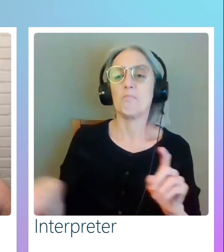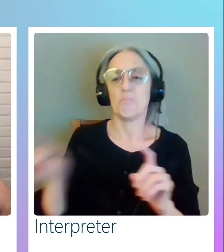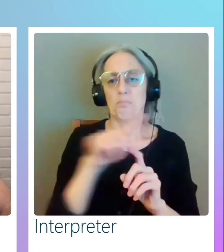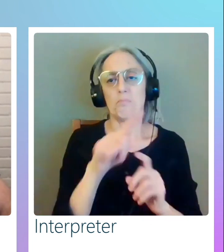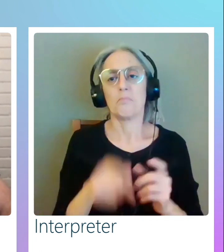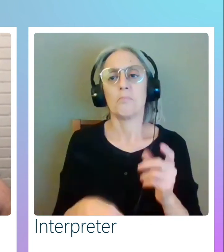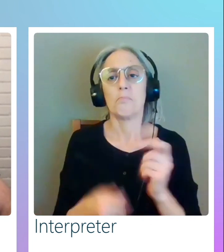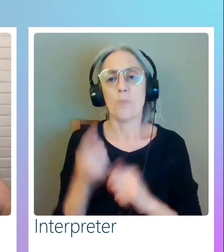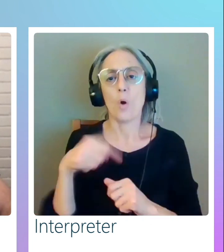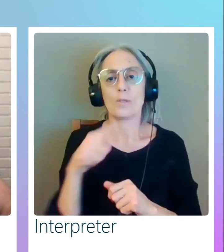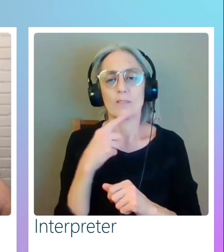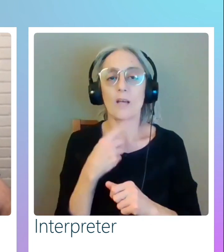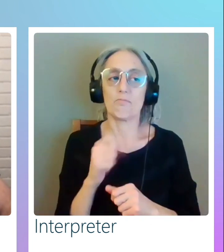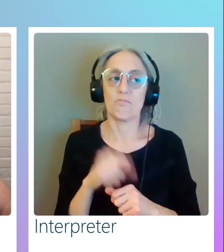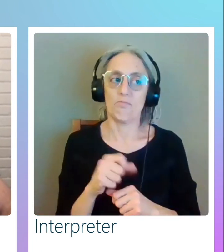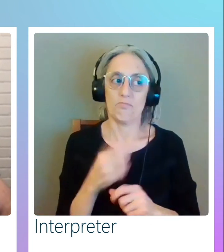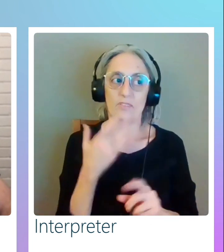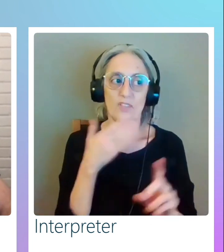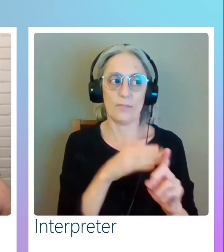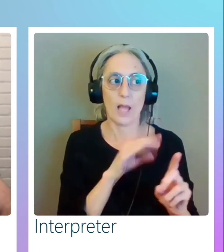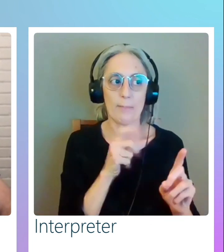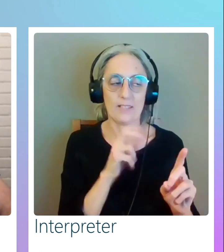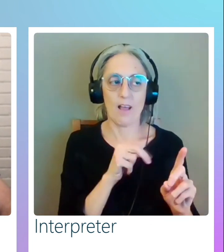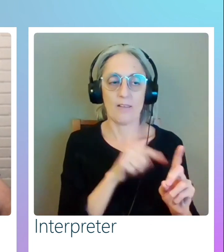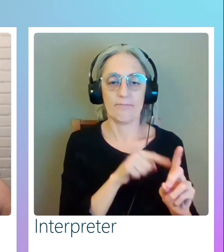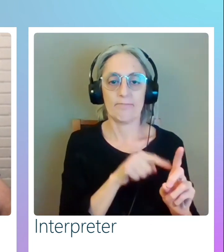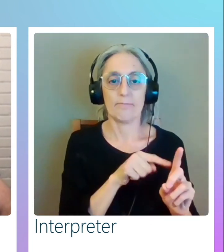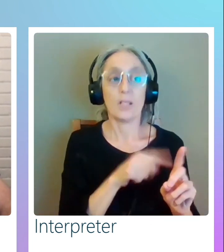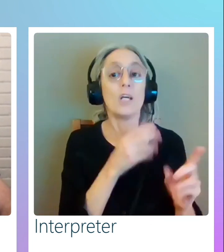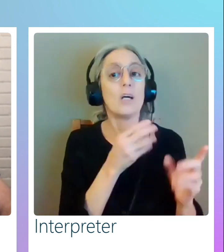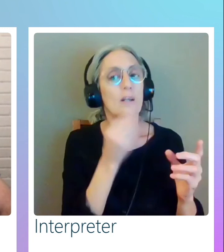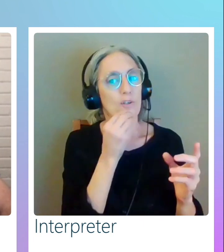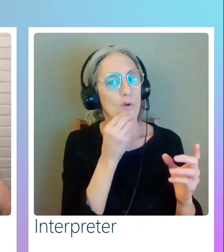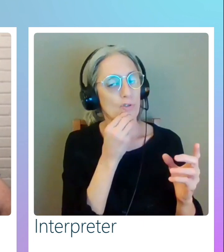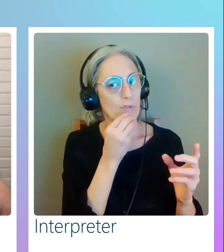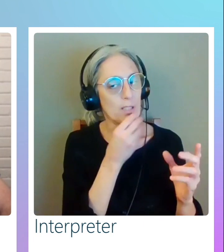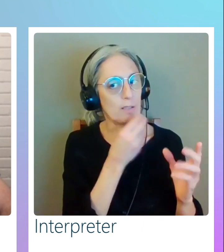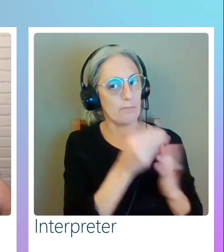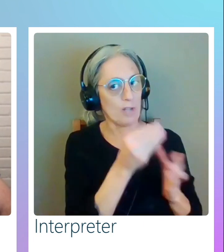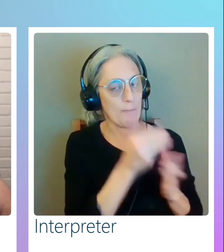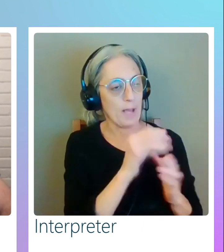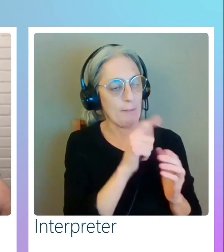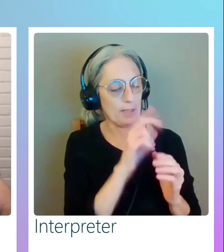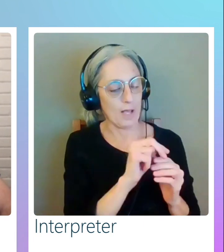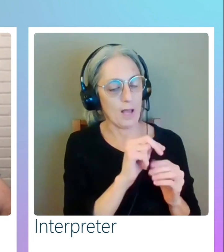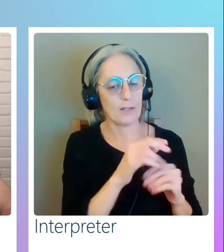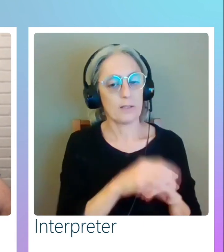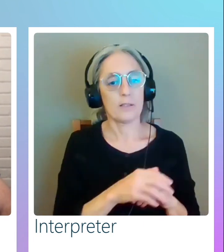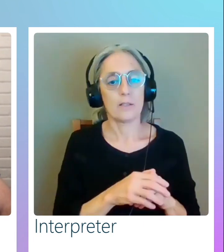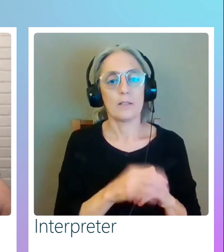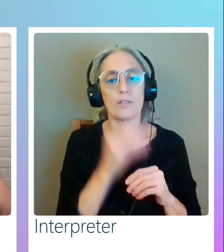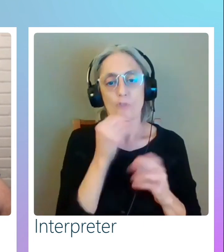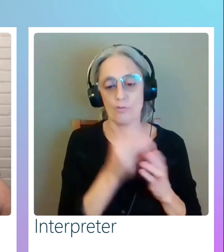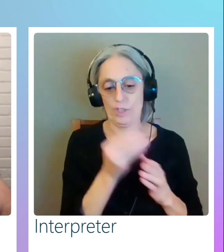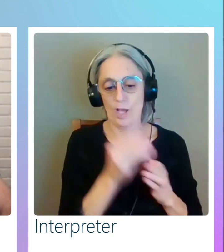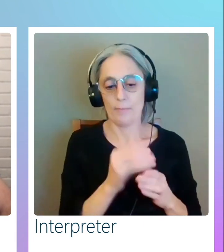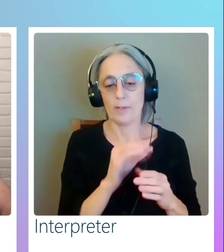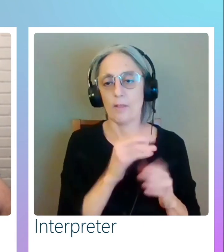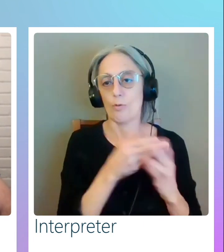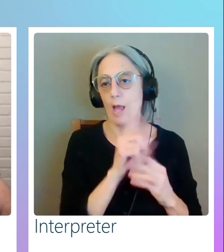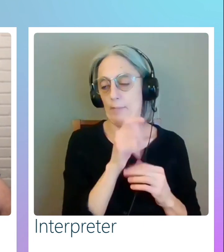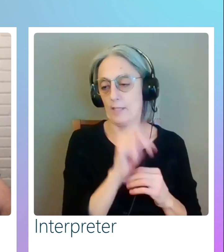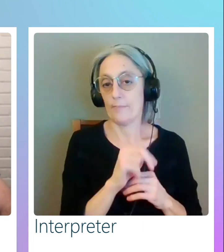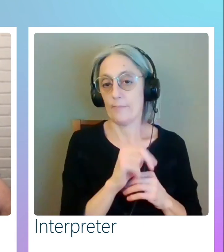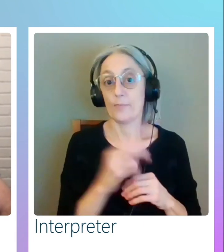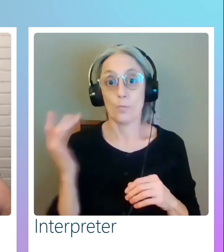that they would rather shop for their groceries on Amazon and stuff, do the grocery shopping on Amazon because